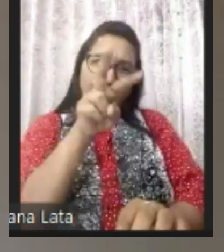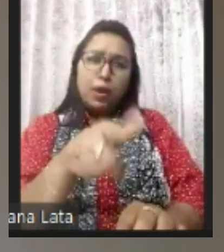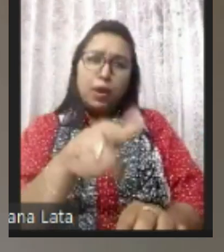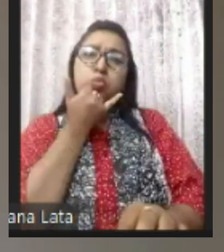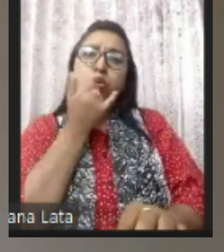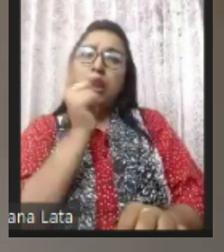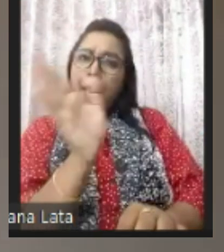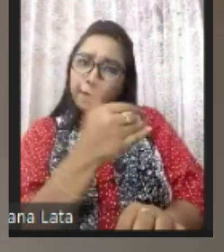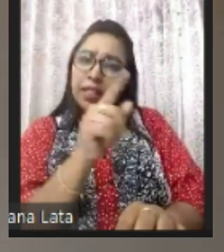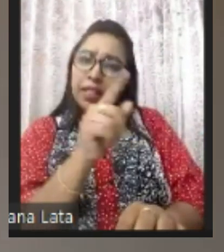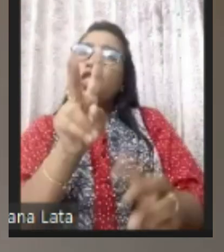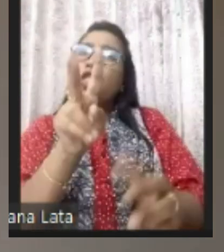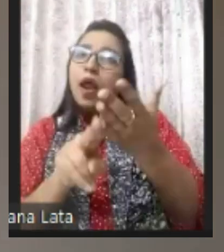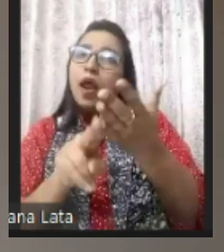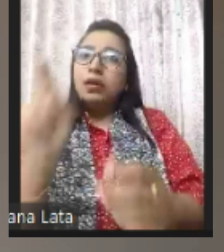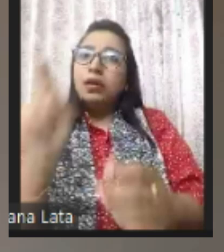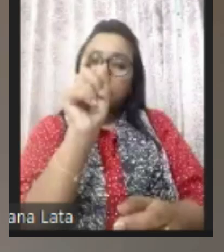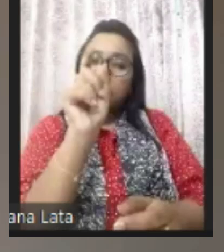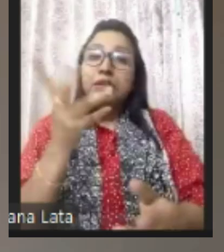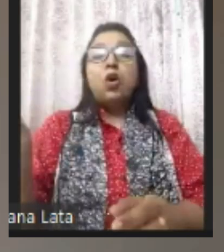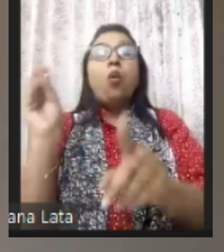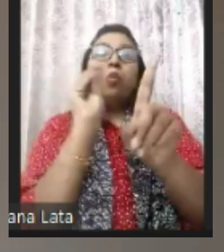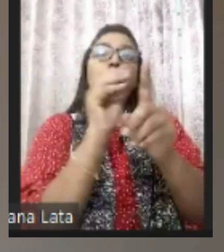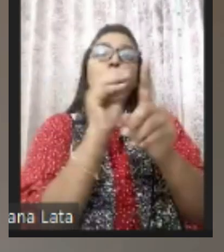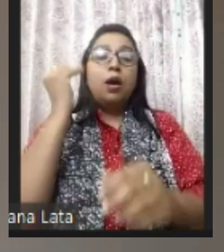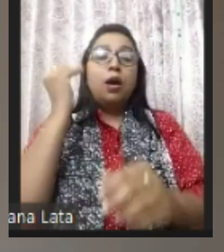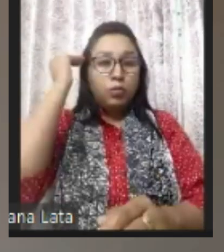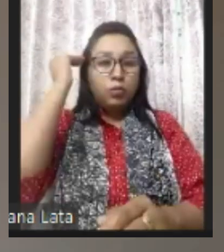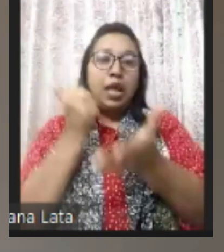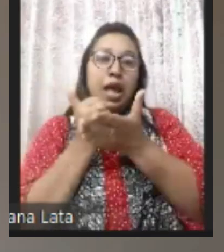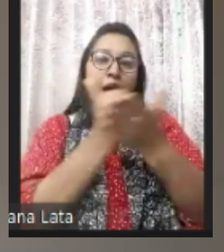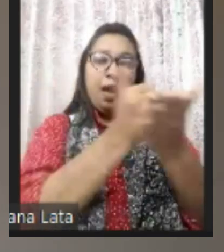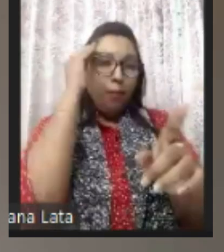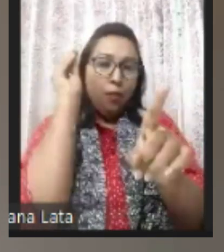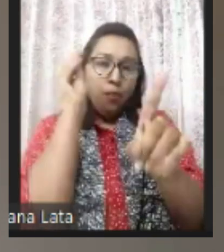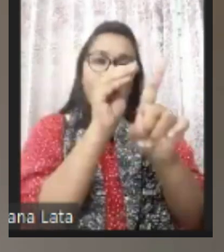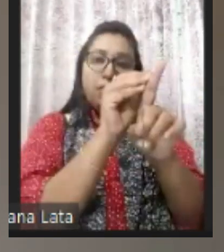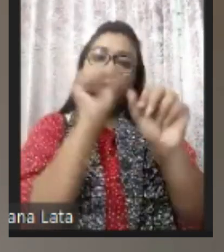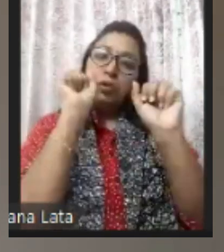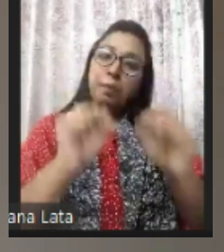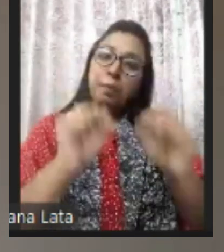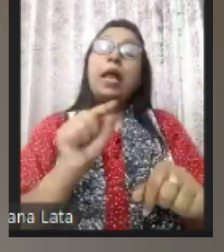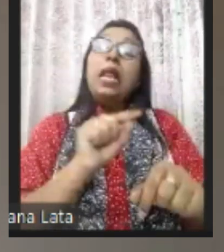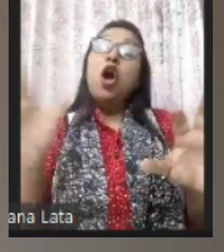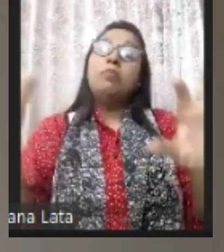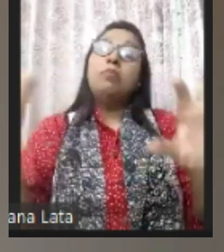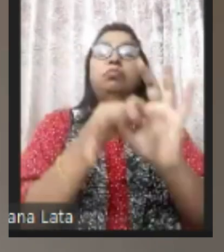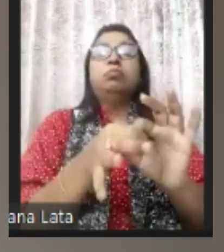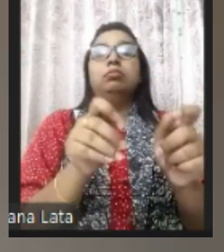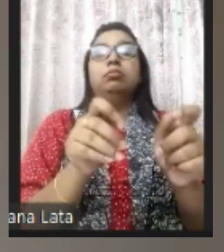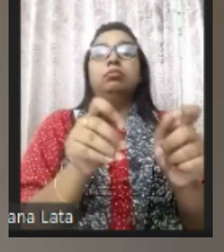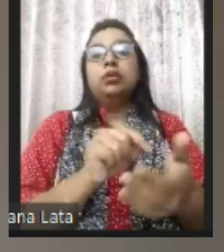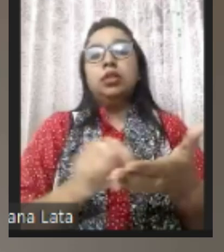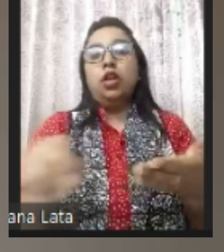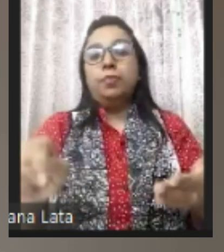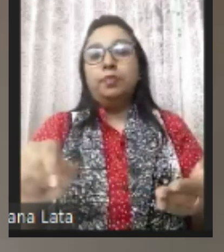accessible websites and apps. So it's that involvement by persons with disability that makes a big